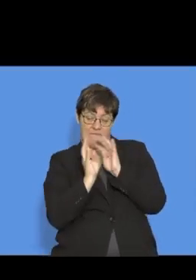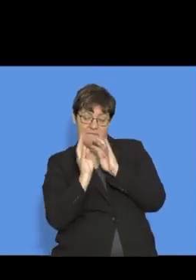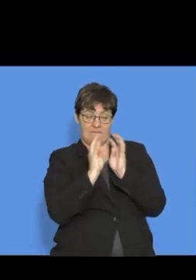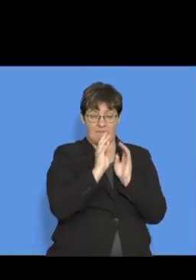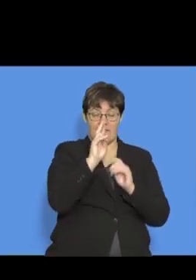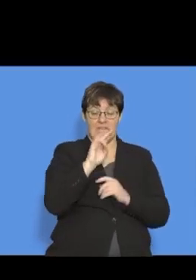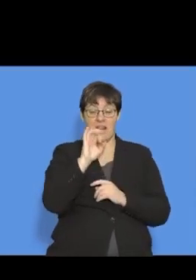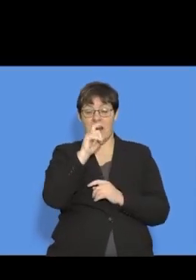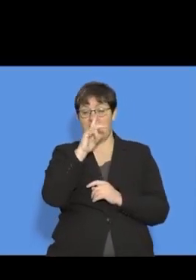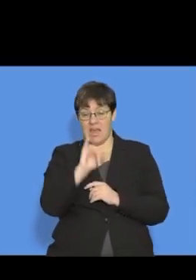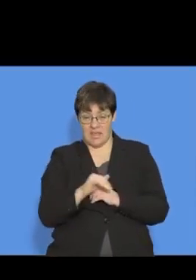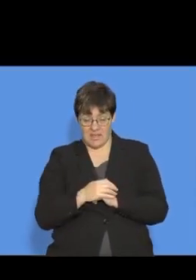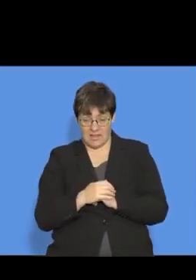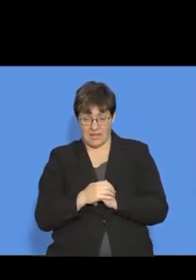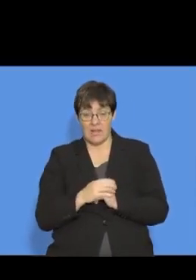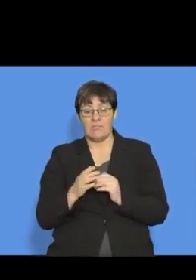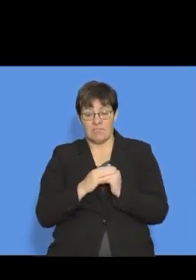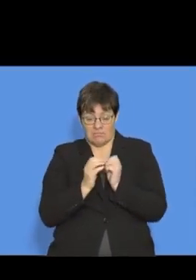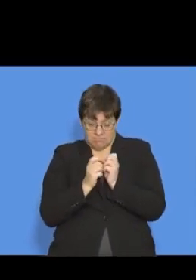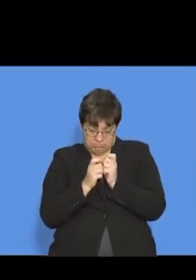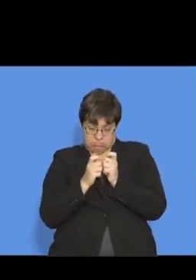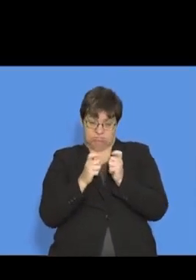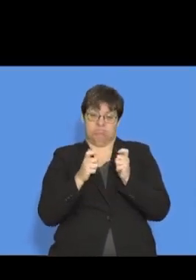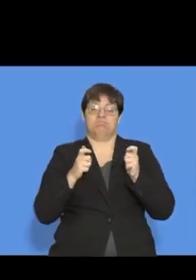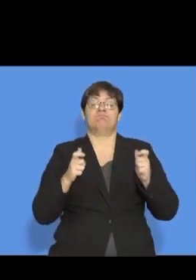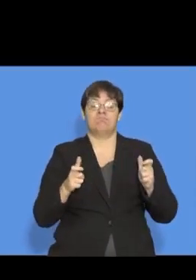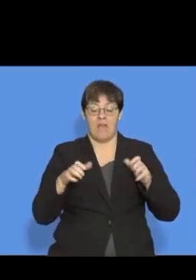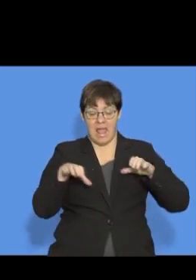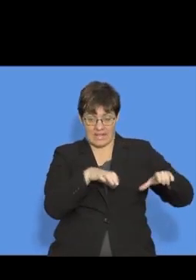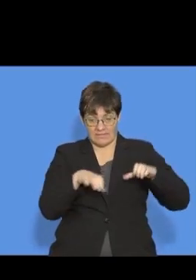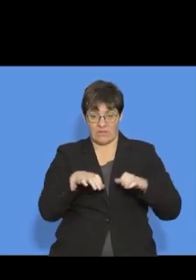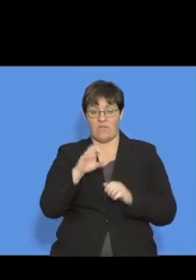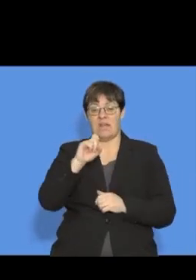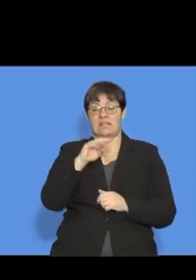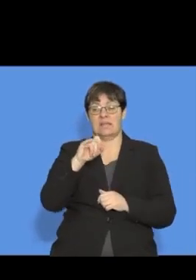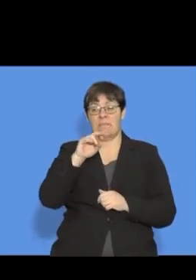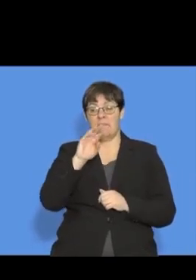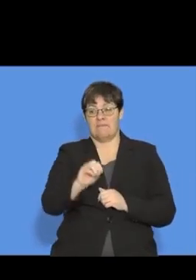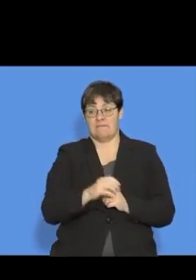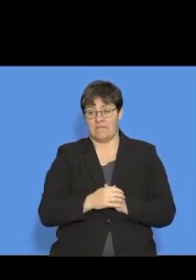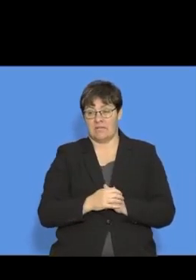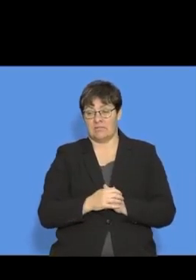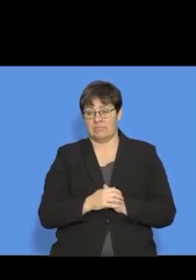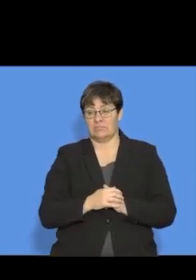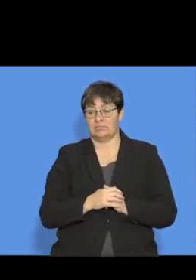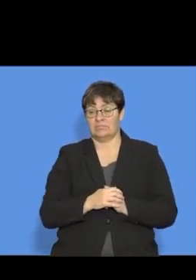villi, and these villi basically are on the inside that increase the surface area for enzyme activity.